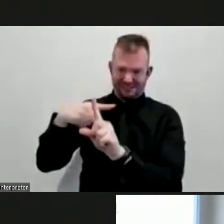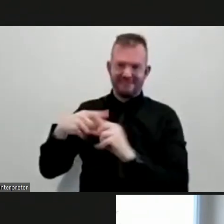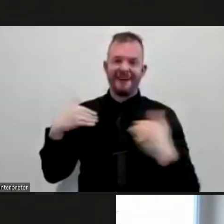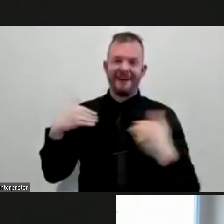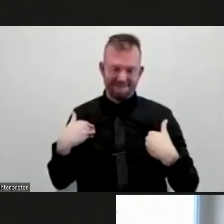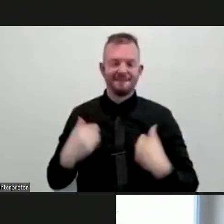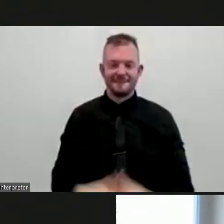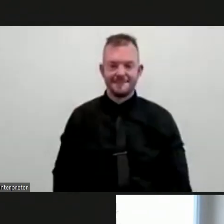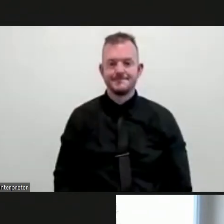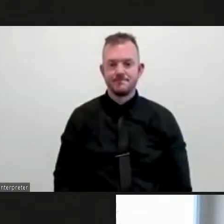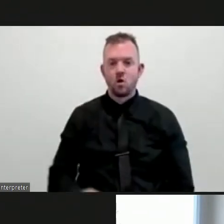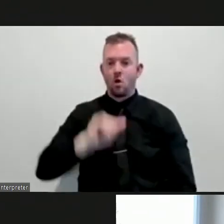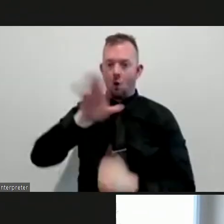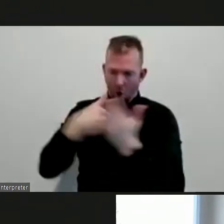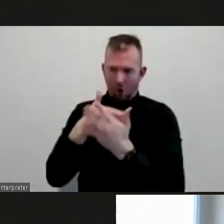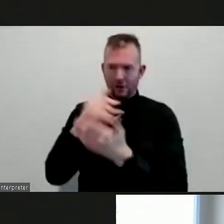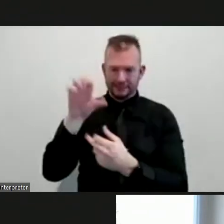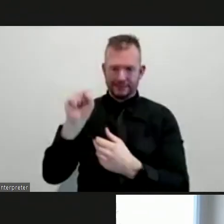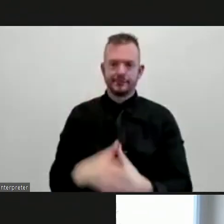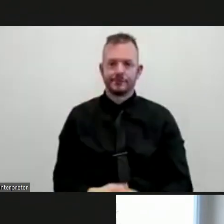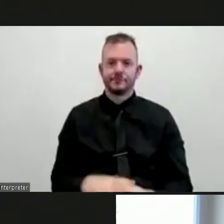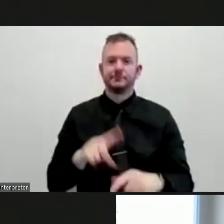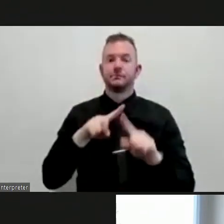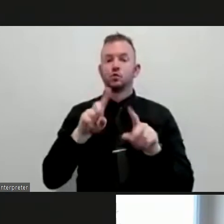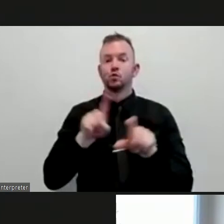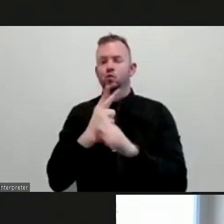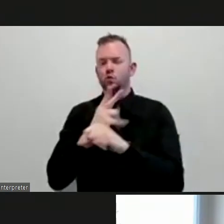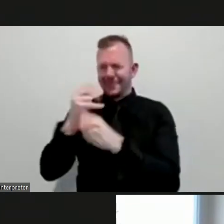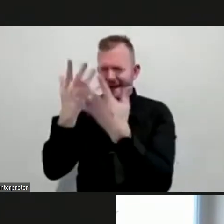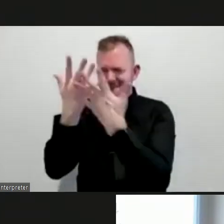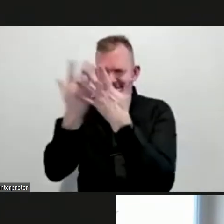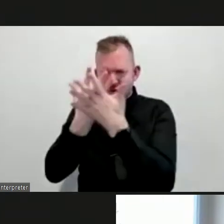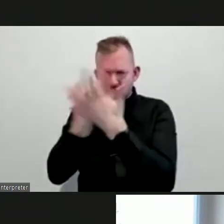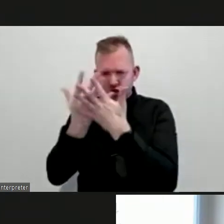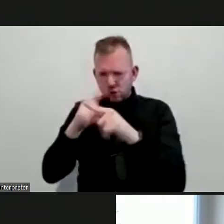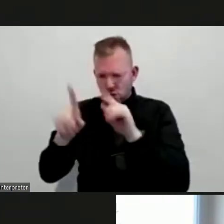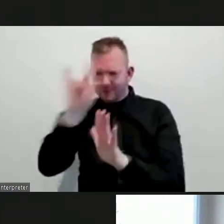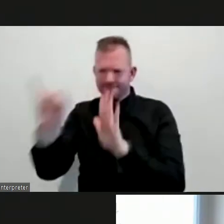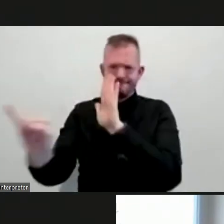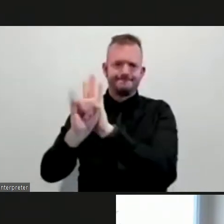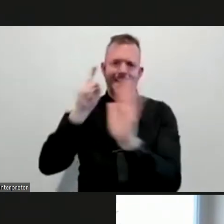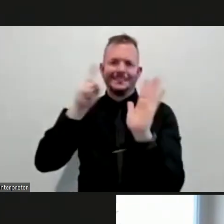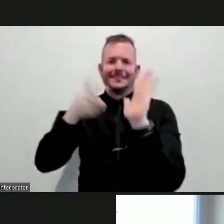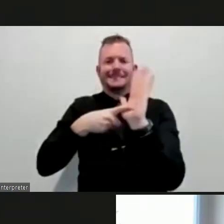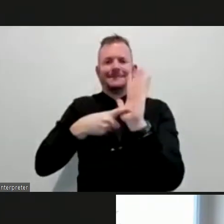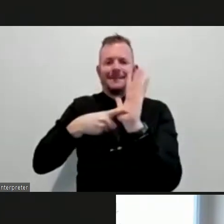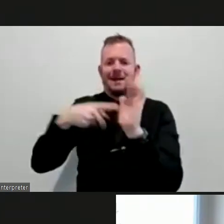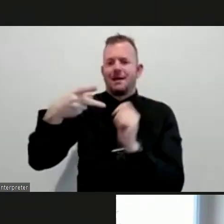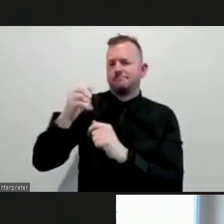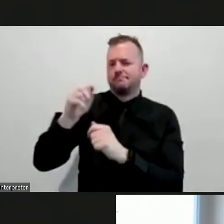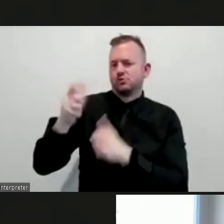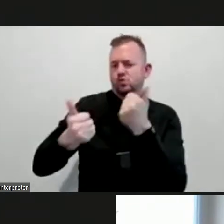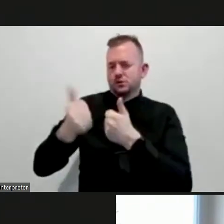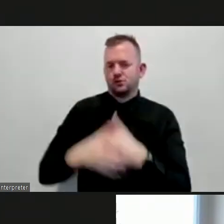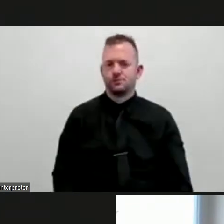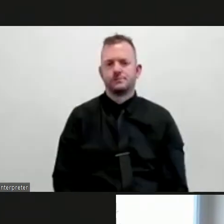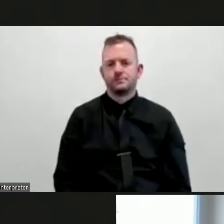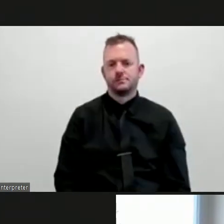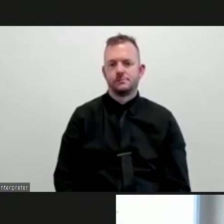using this assay and able to identify this signature profile. With the other variants, that's where we really have